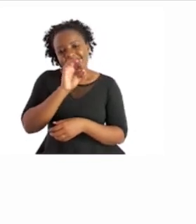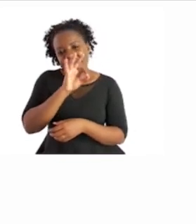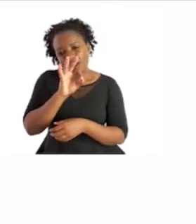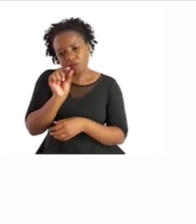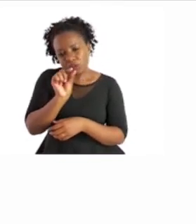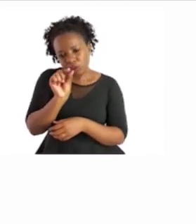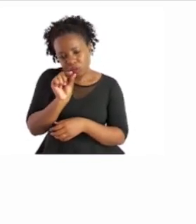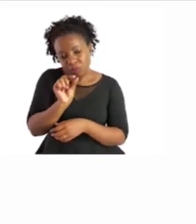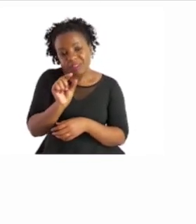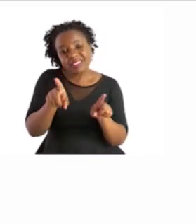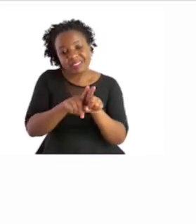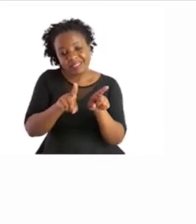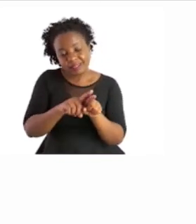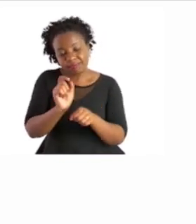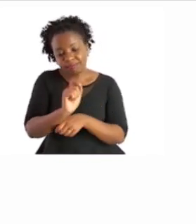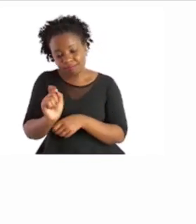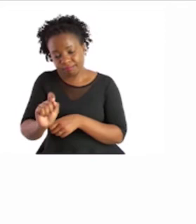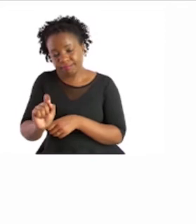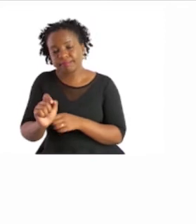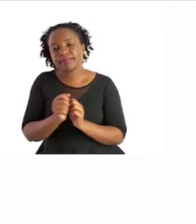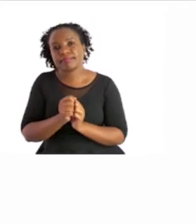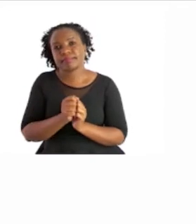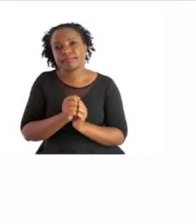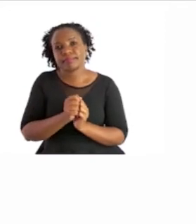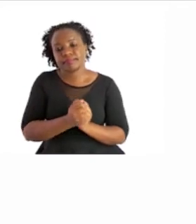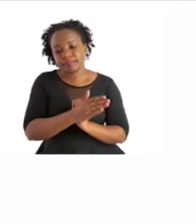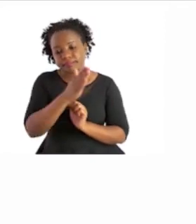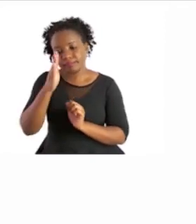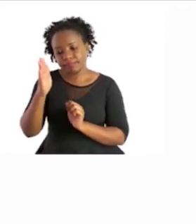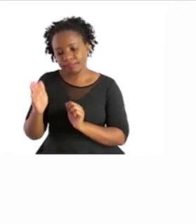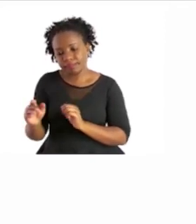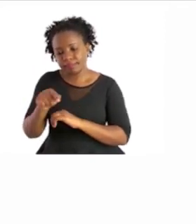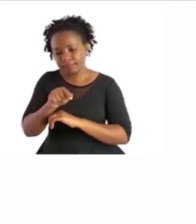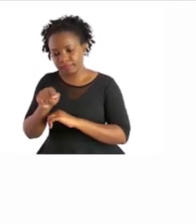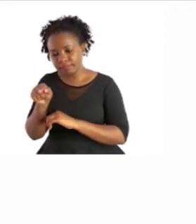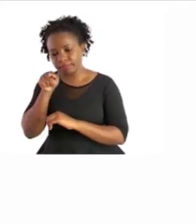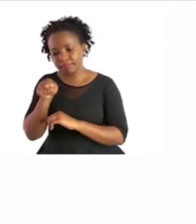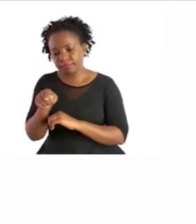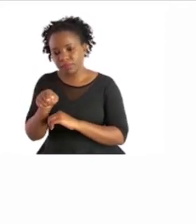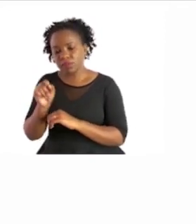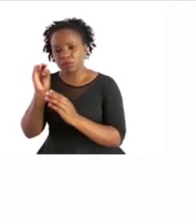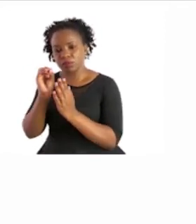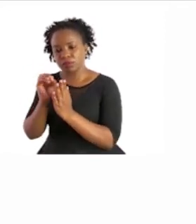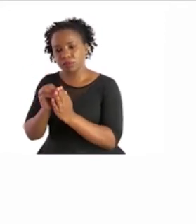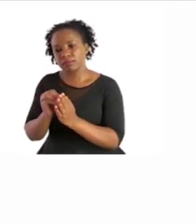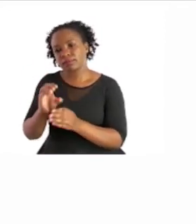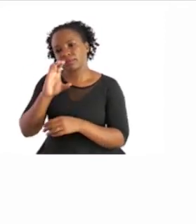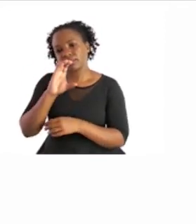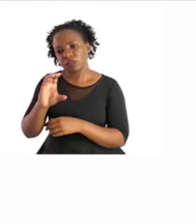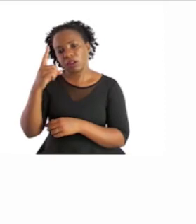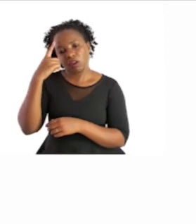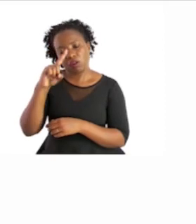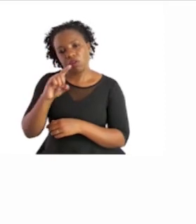can see. So on the space provided, we write a C for